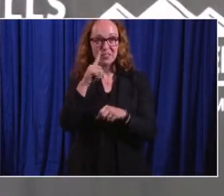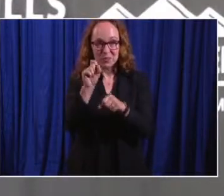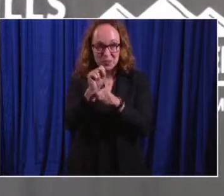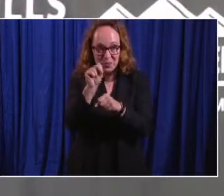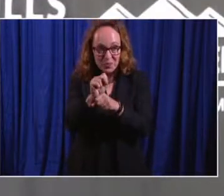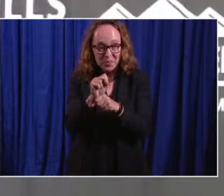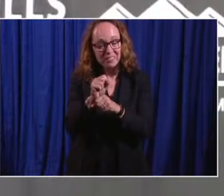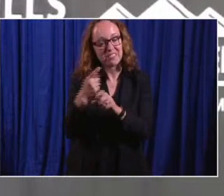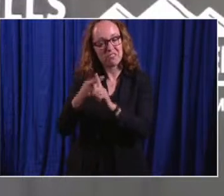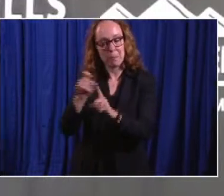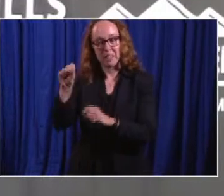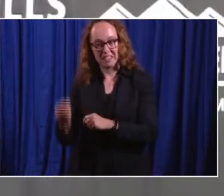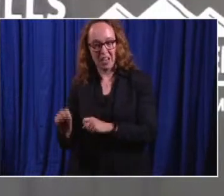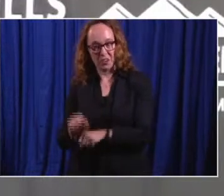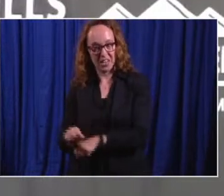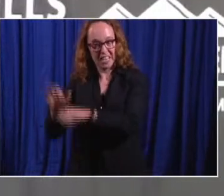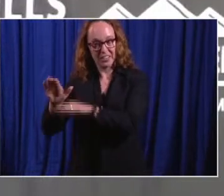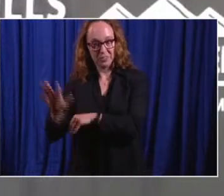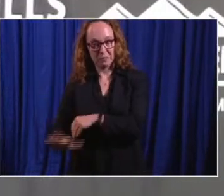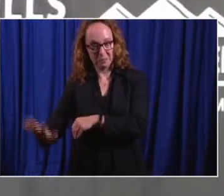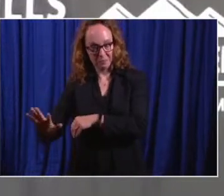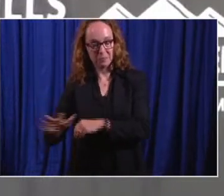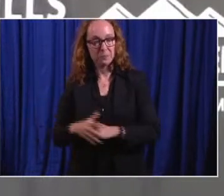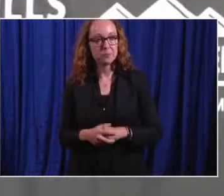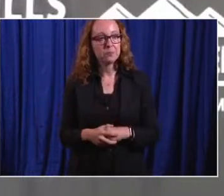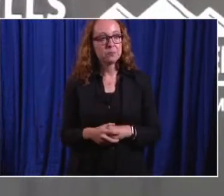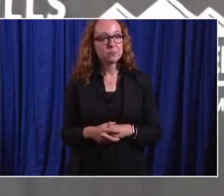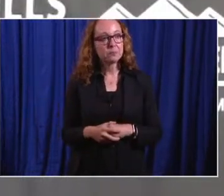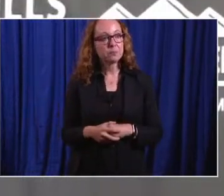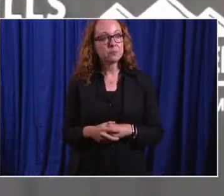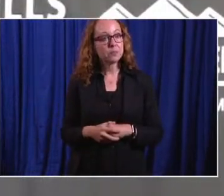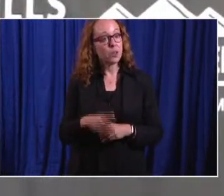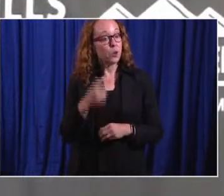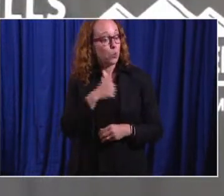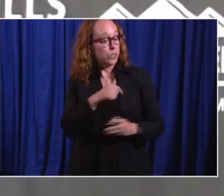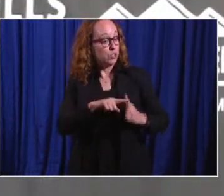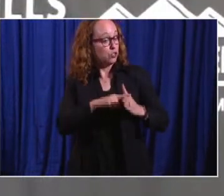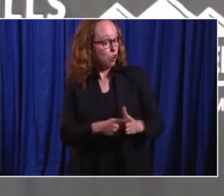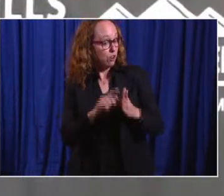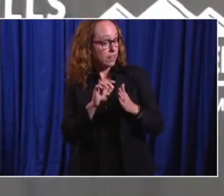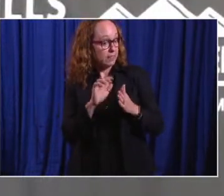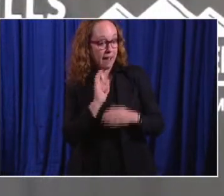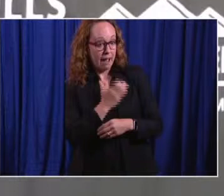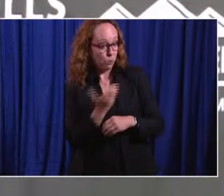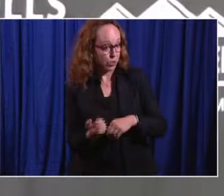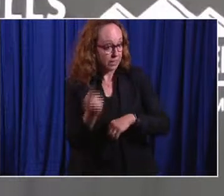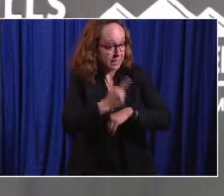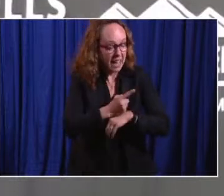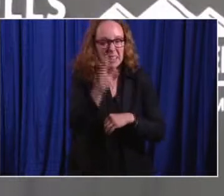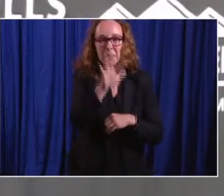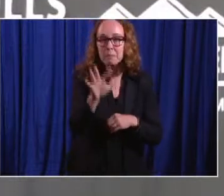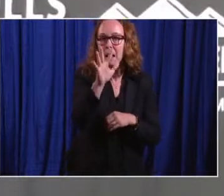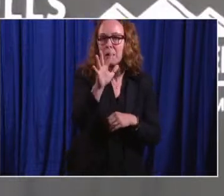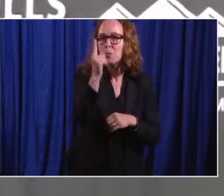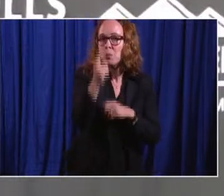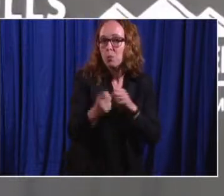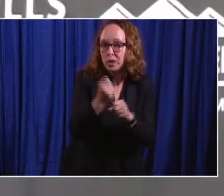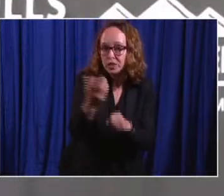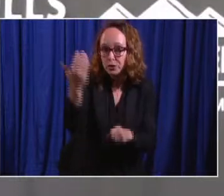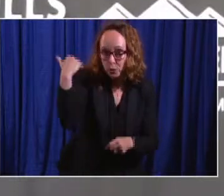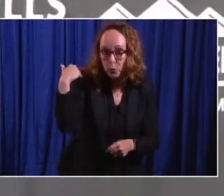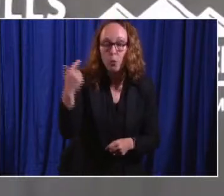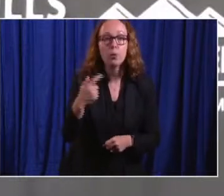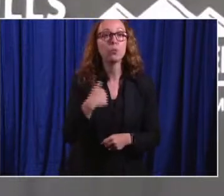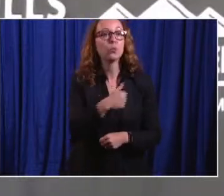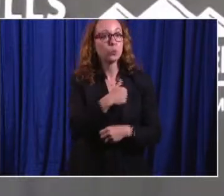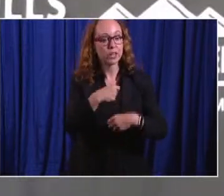Southern Hills. I started out the day at our Innovation District, Governor. It was just basically over a year ago that we created